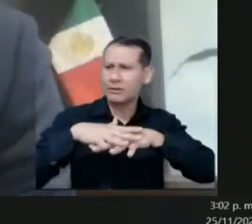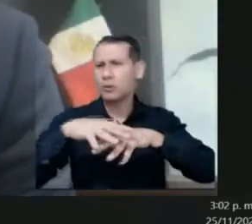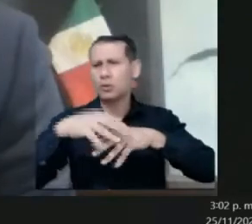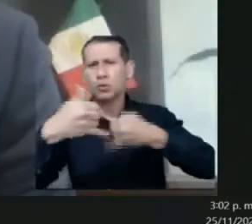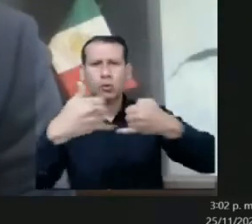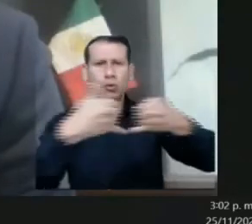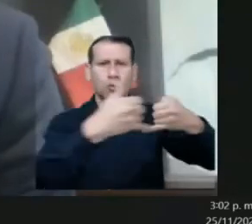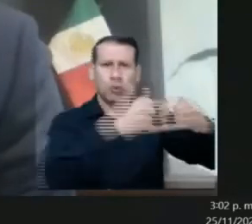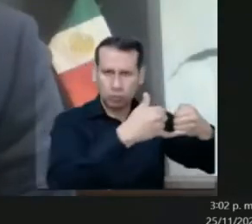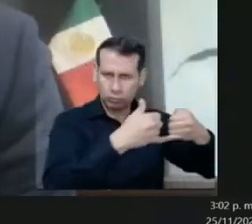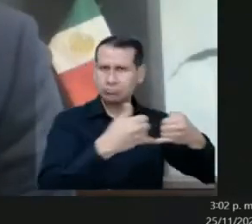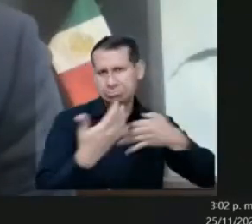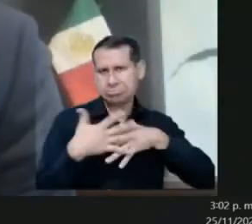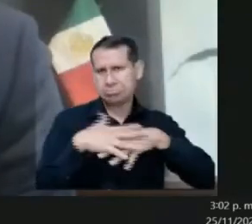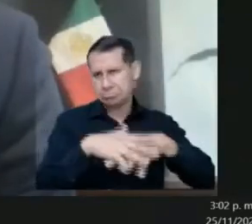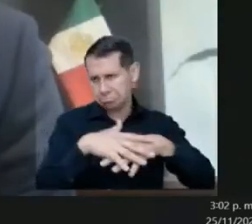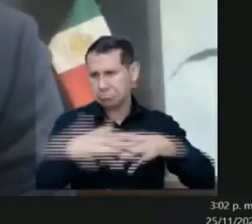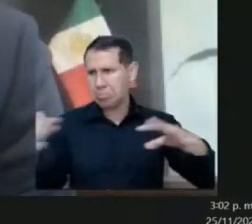of the community ones